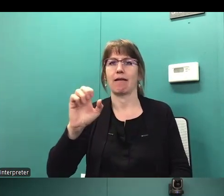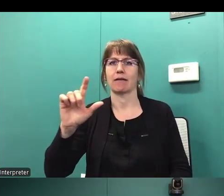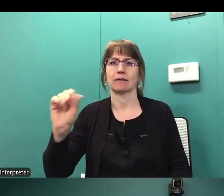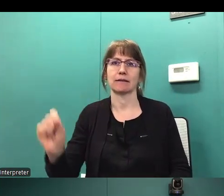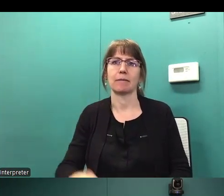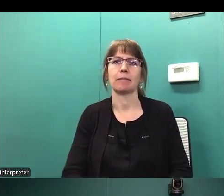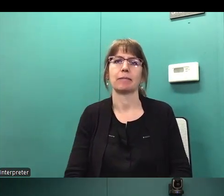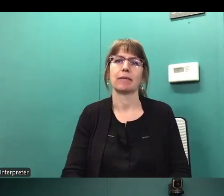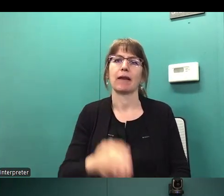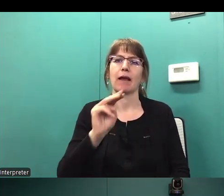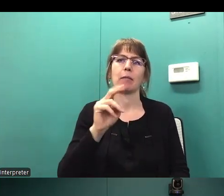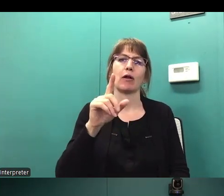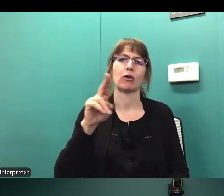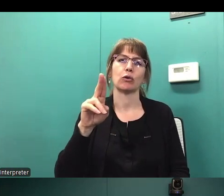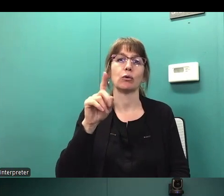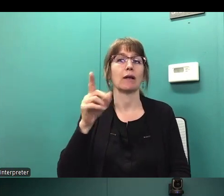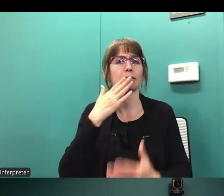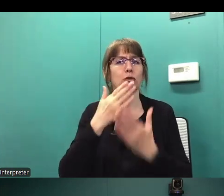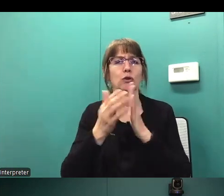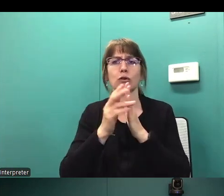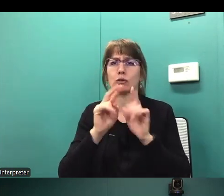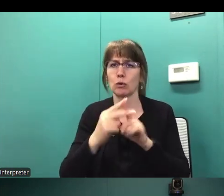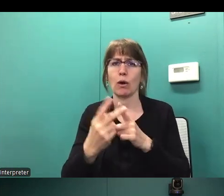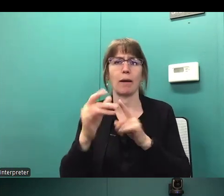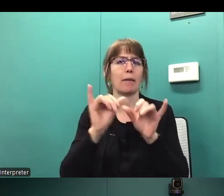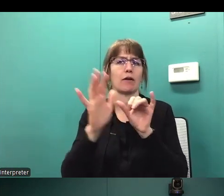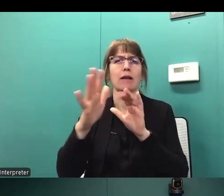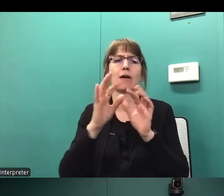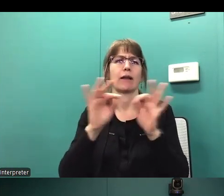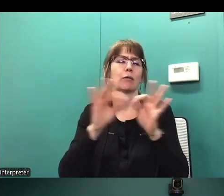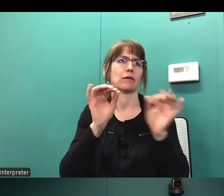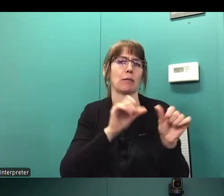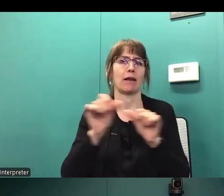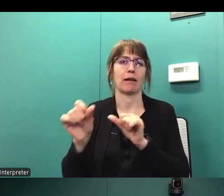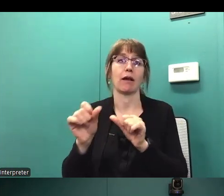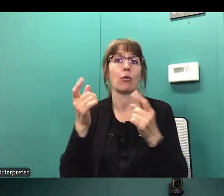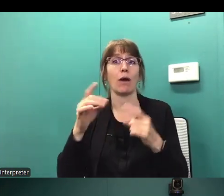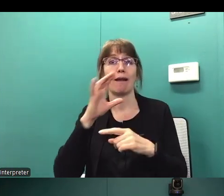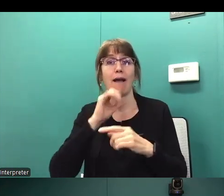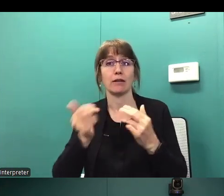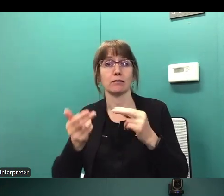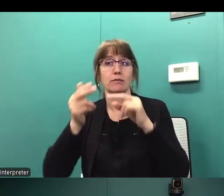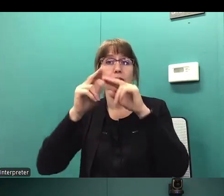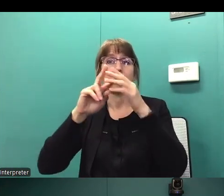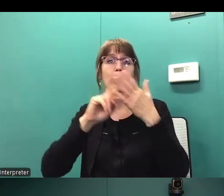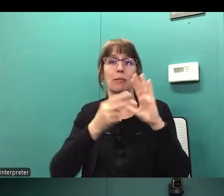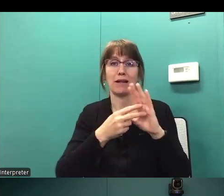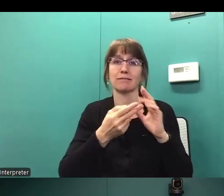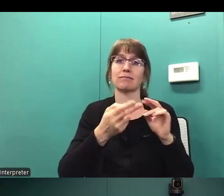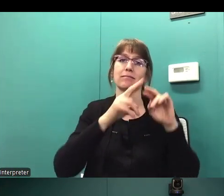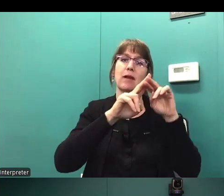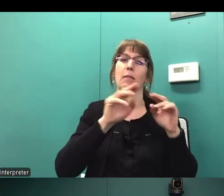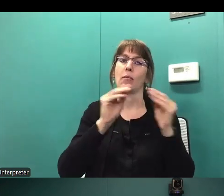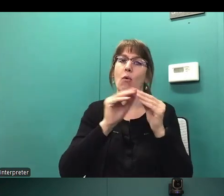The MLU is a great tool. It's a measurement of their language ability, and as age increases, so does the average number of morphemes used by the